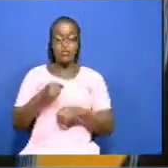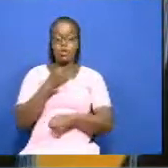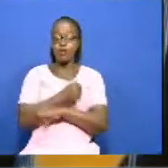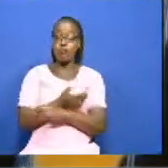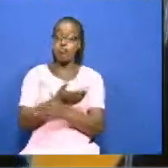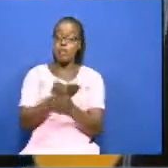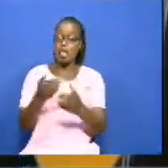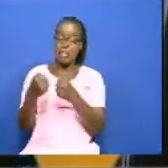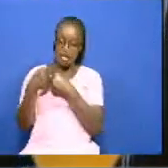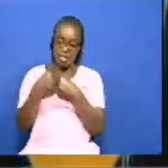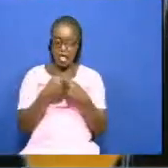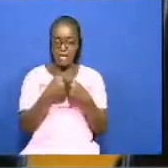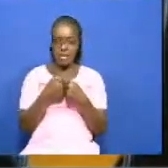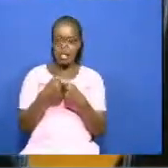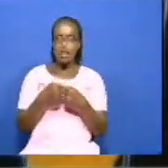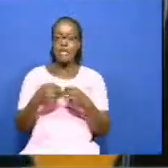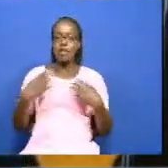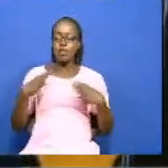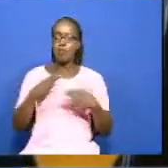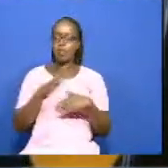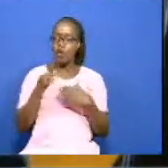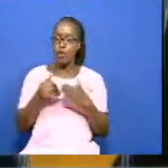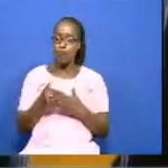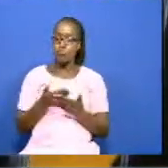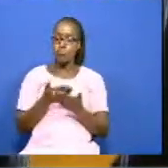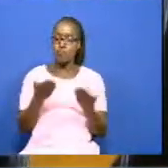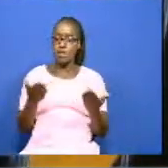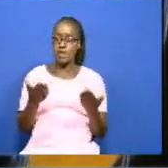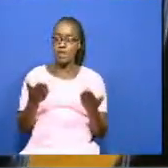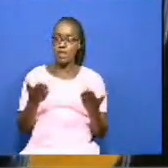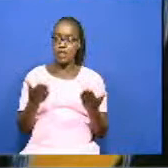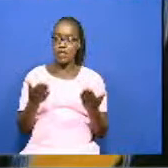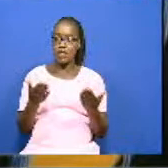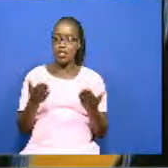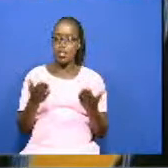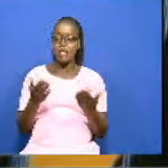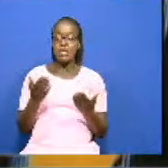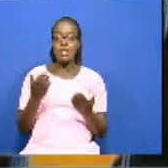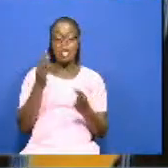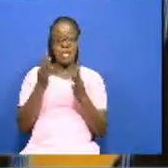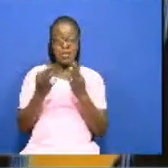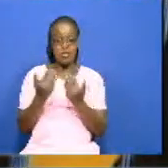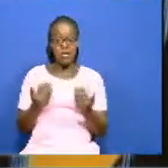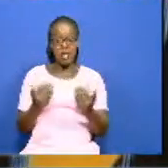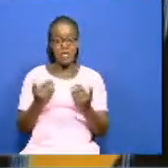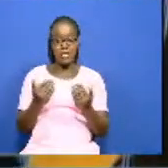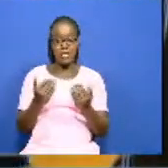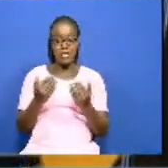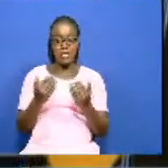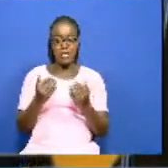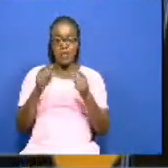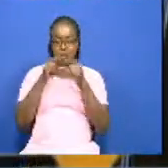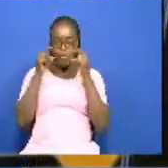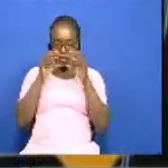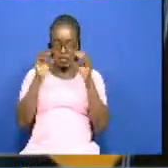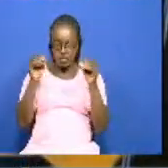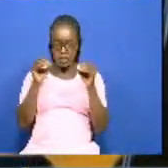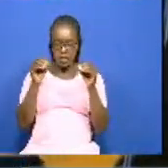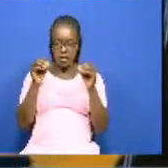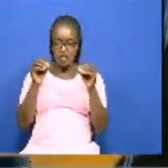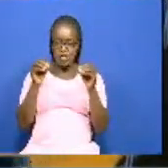I'm challenging every other person, should a child come to school without a mask, rather than sending that child